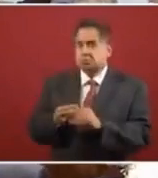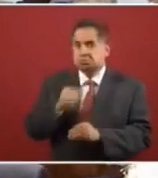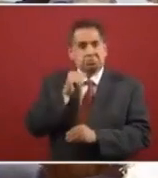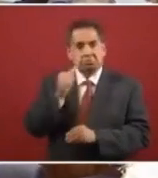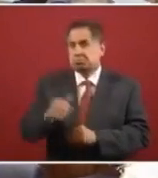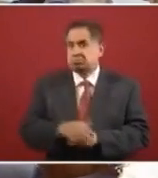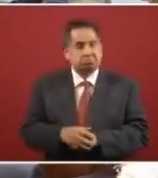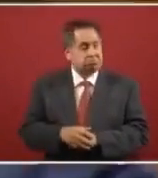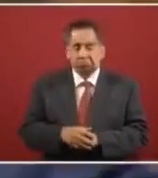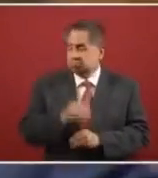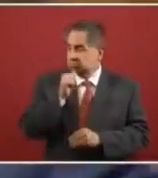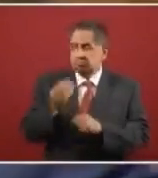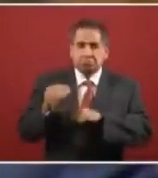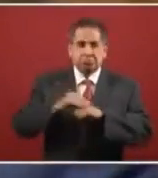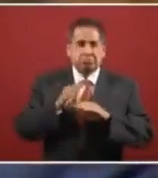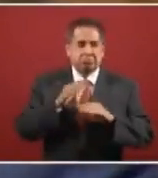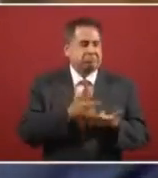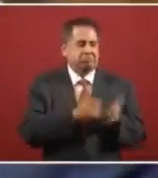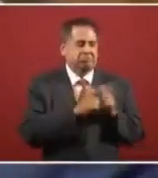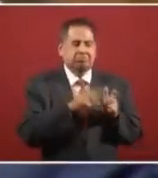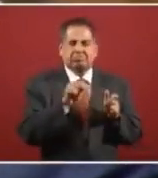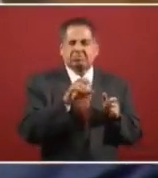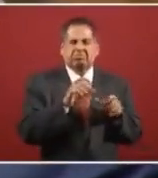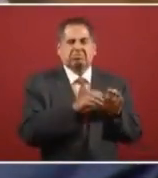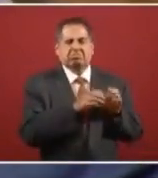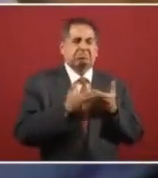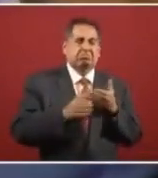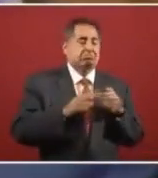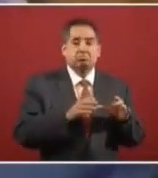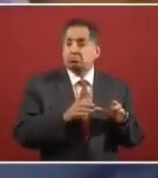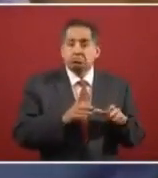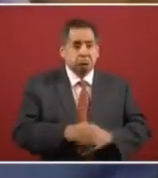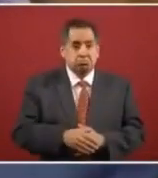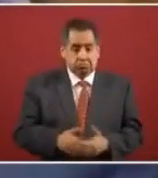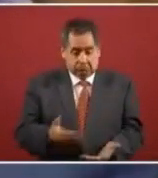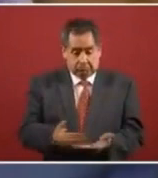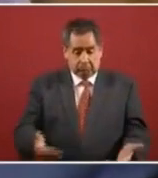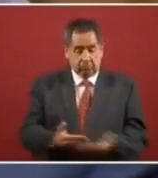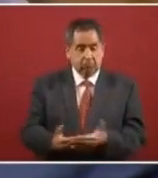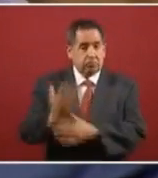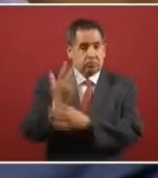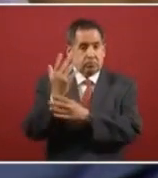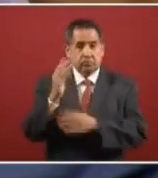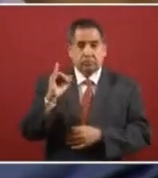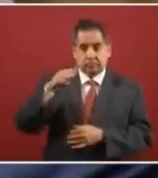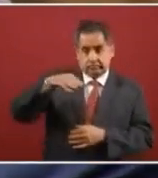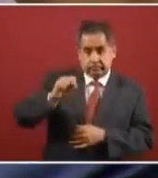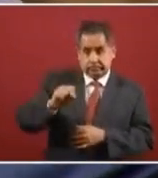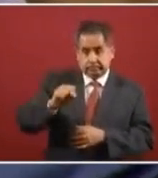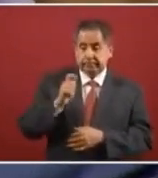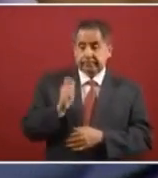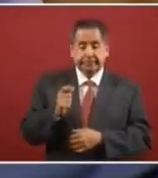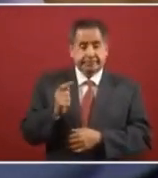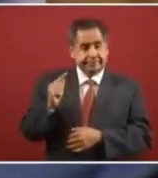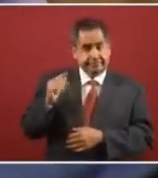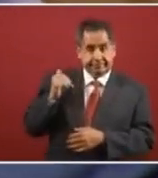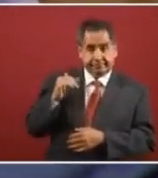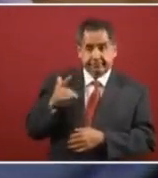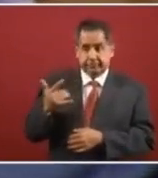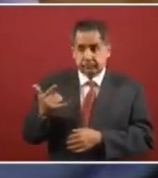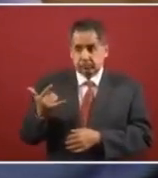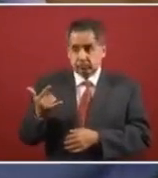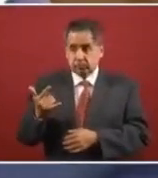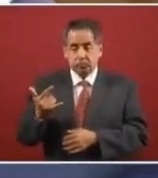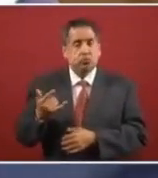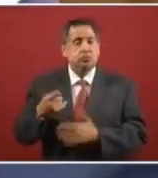at the Neil Emerson period and according to the Mexican Institute of Social Security